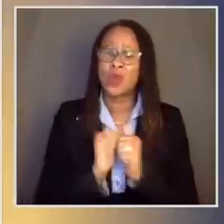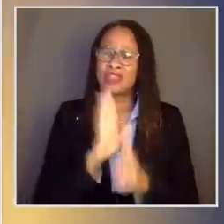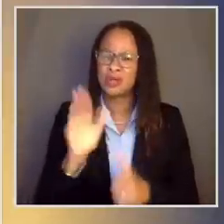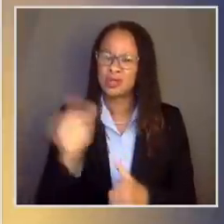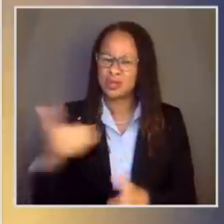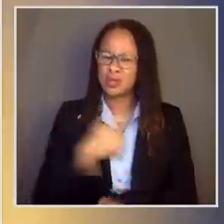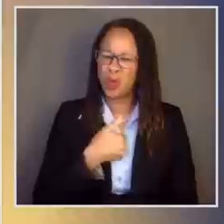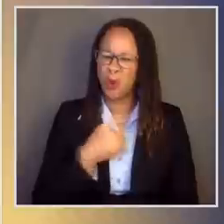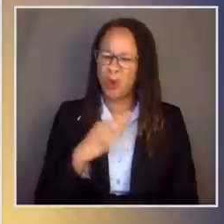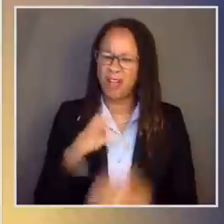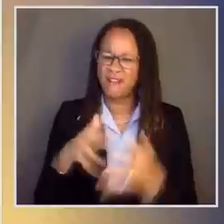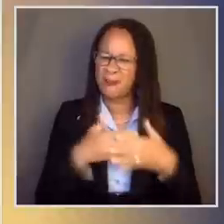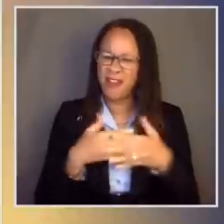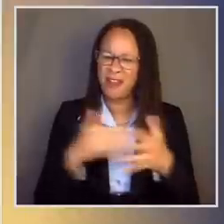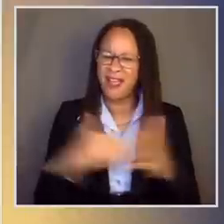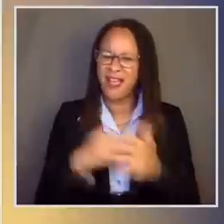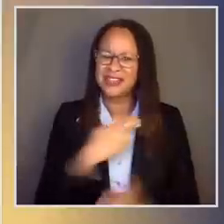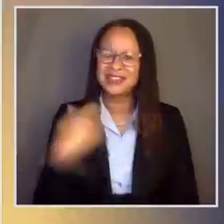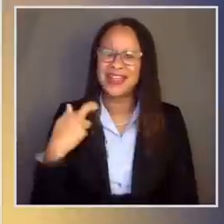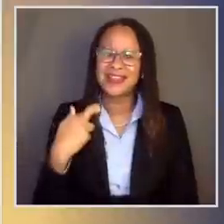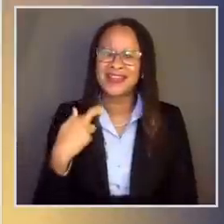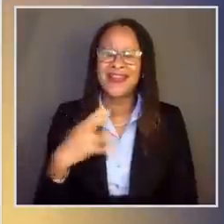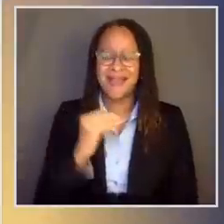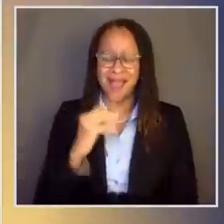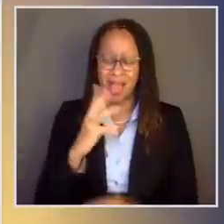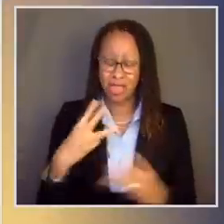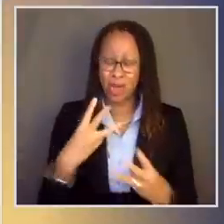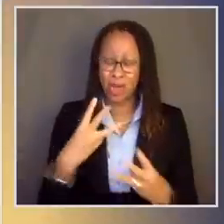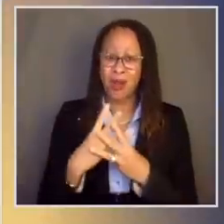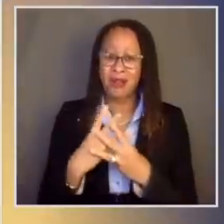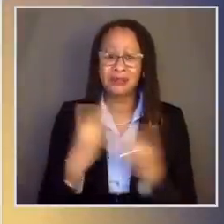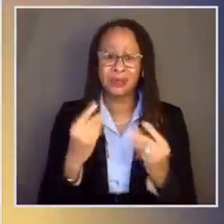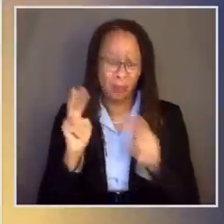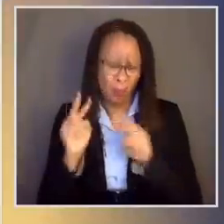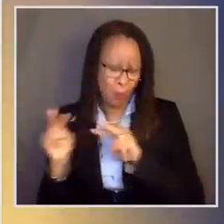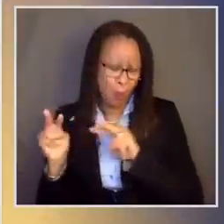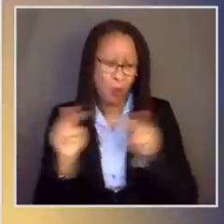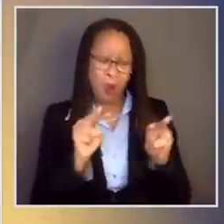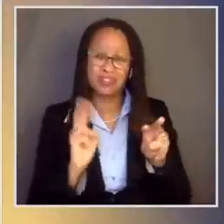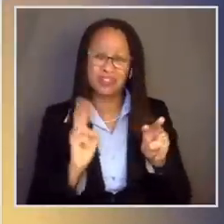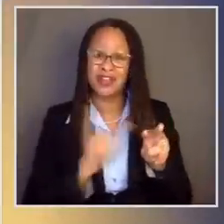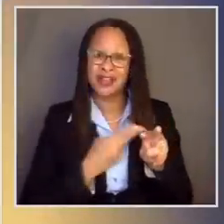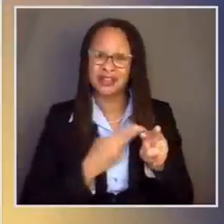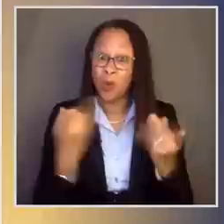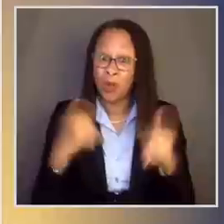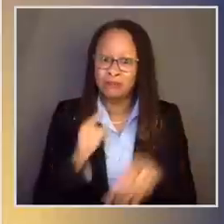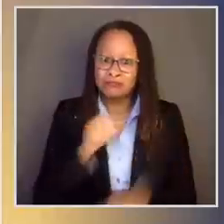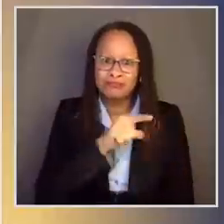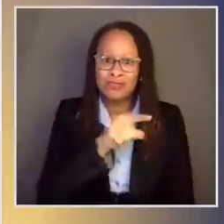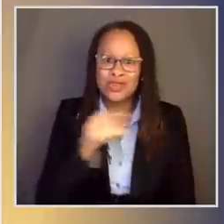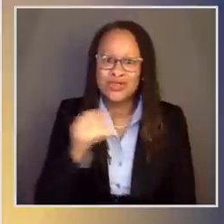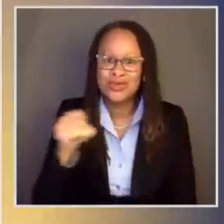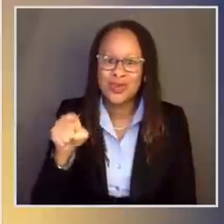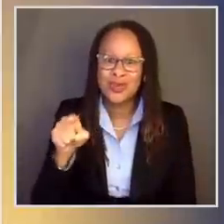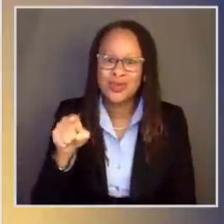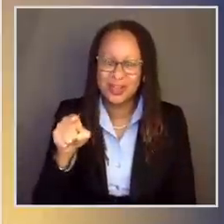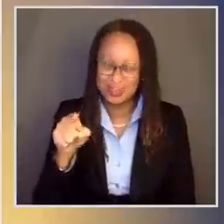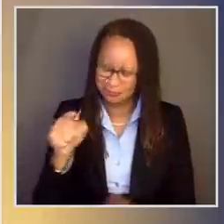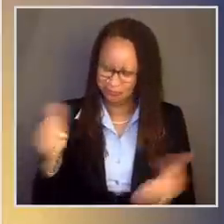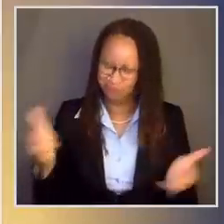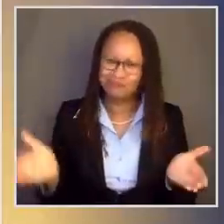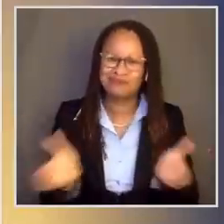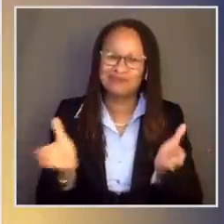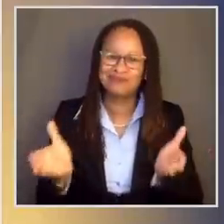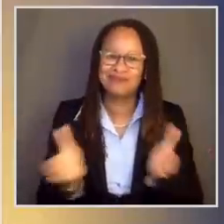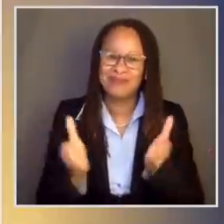at stake, and the world watching, you ushered in a new day for